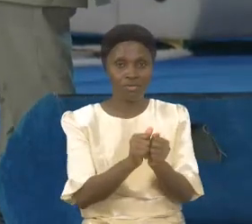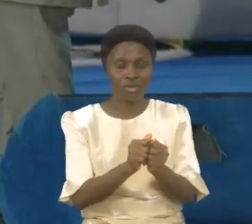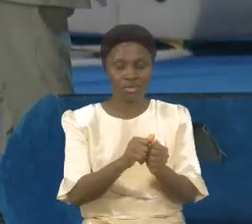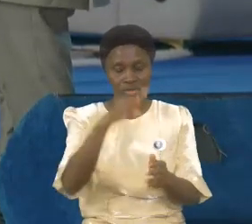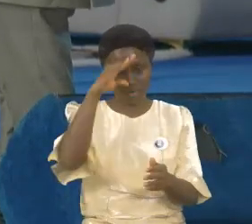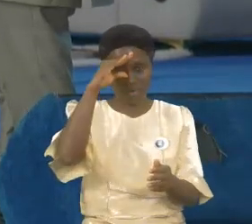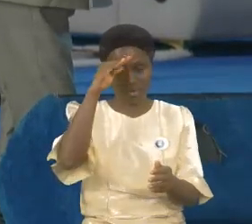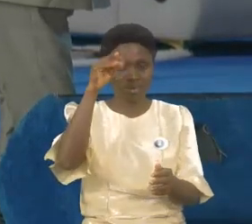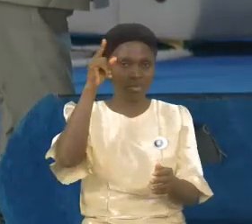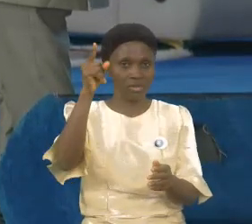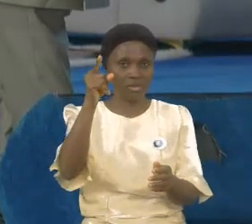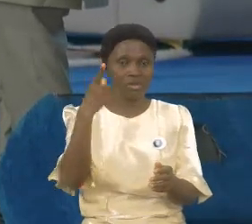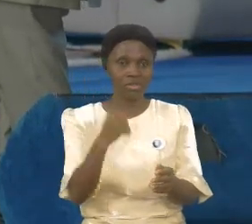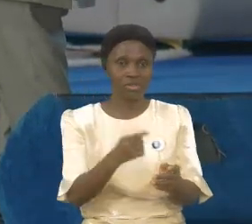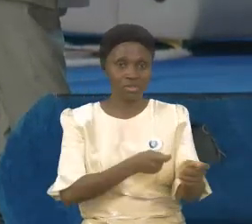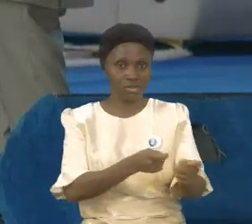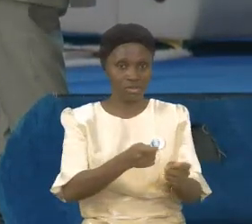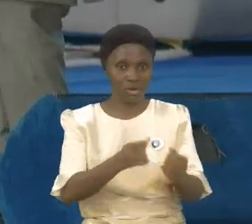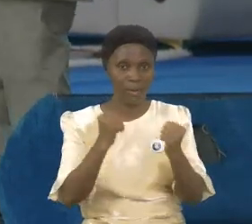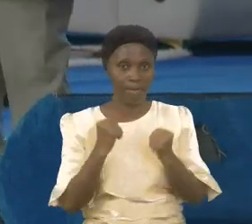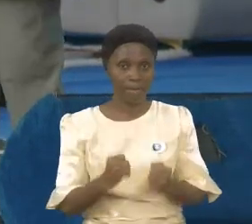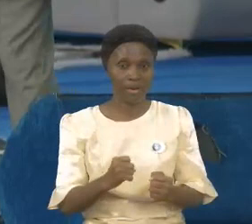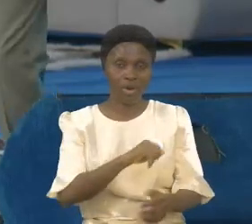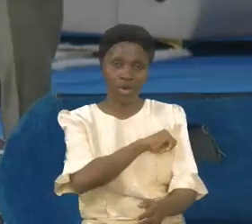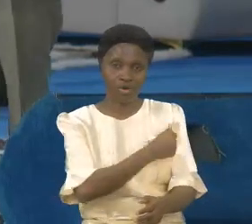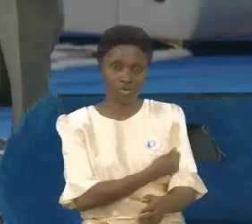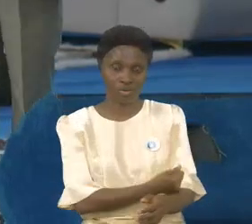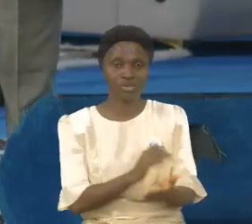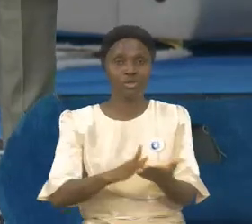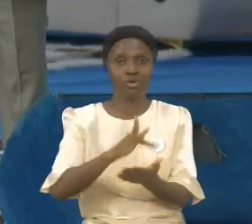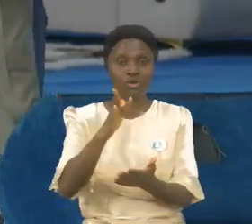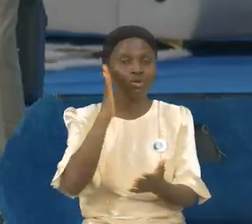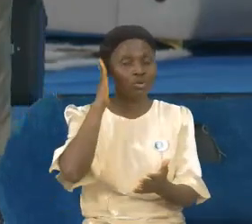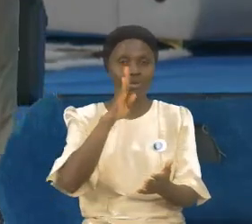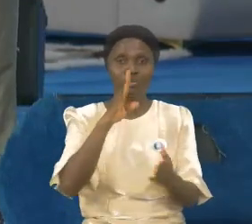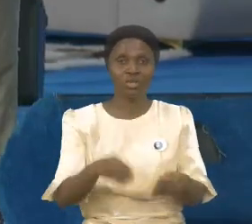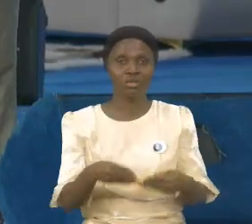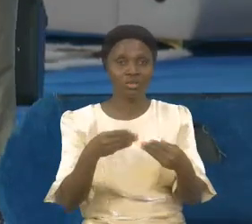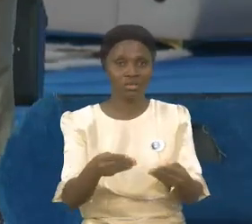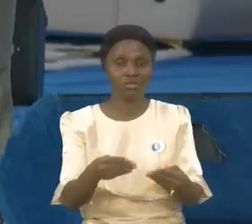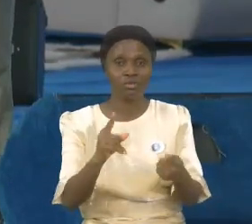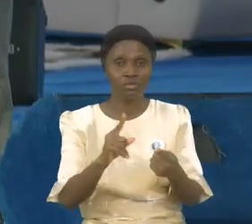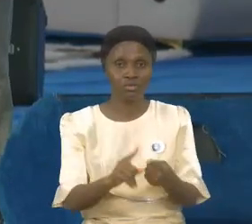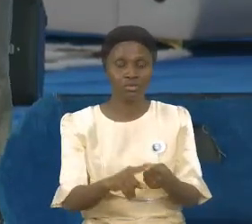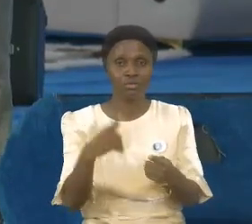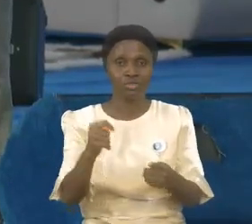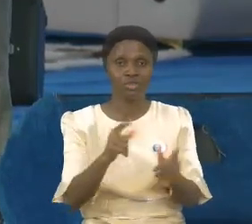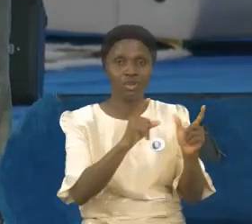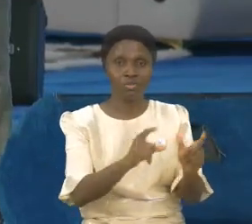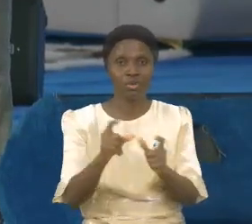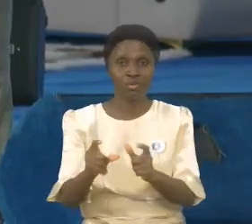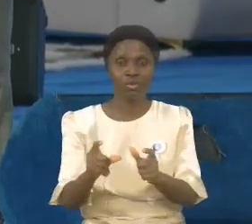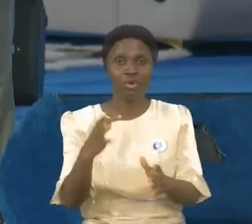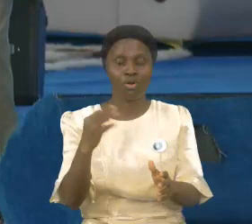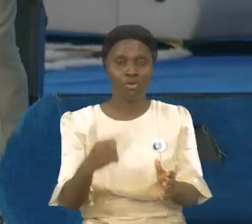the dominion, the power, the authority, the glory shall be given unto the people of the